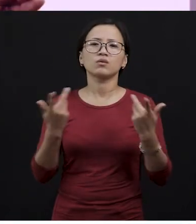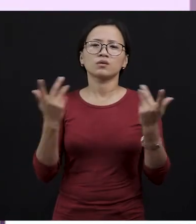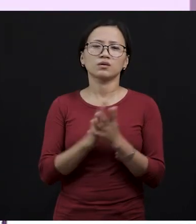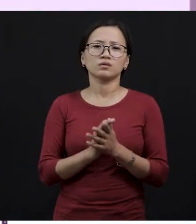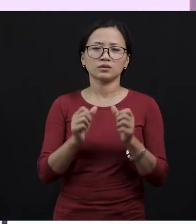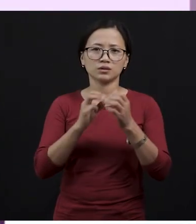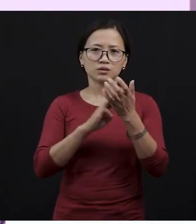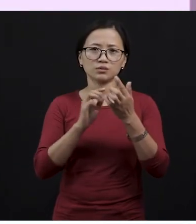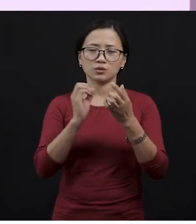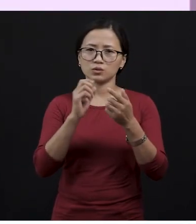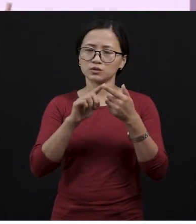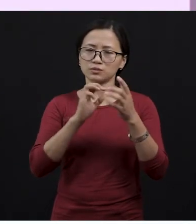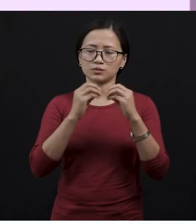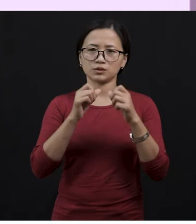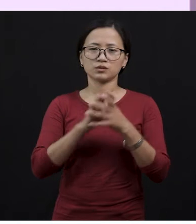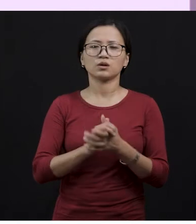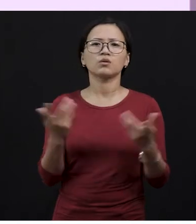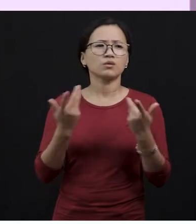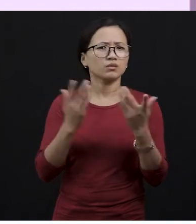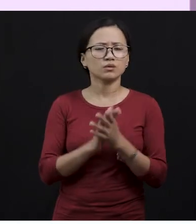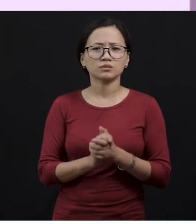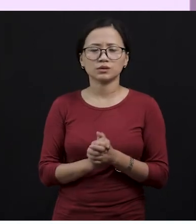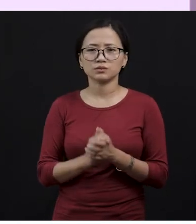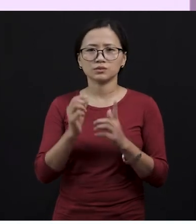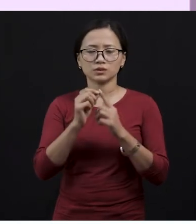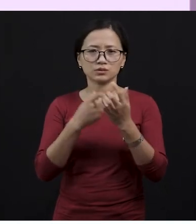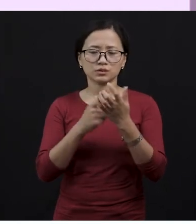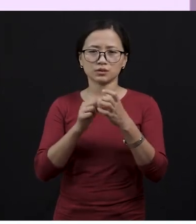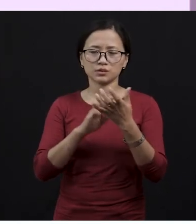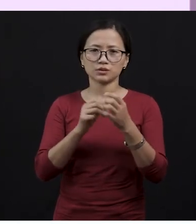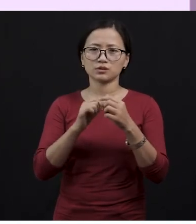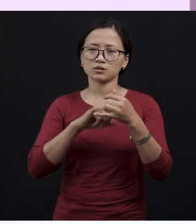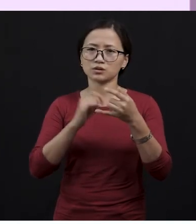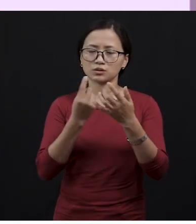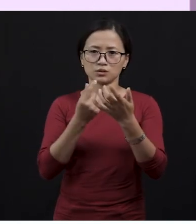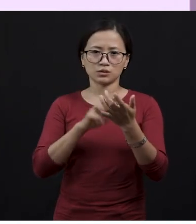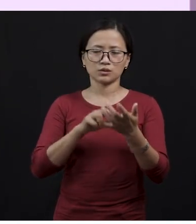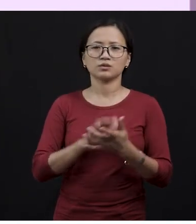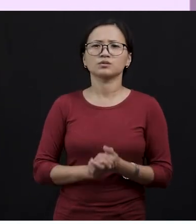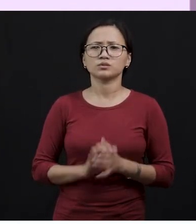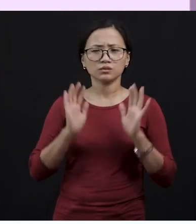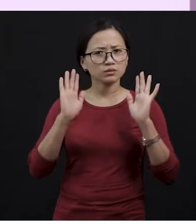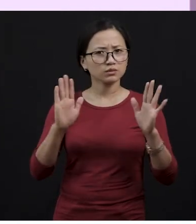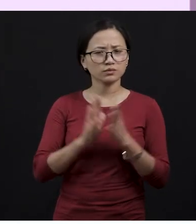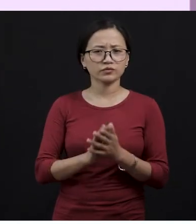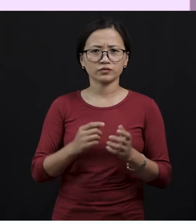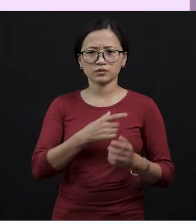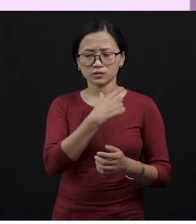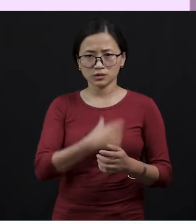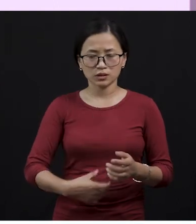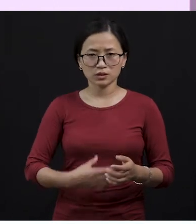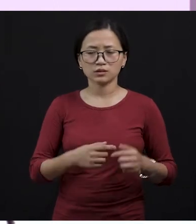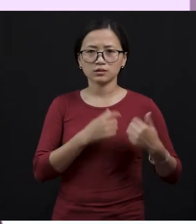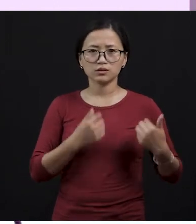an amoeba? What about a paramecium, which is a unicellular? What do? Do they have lungs, liver? No.